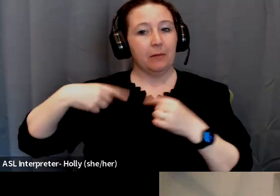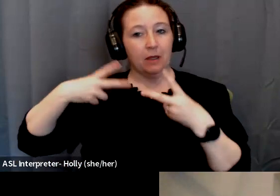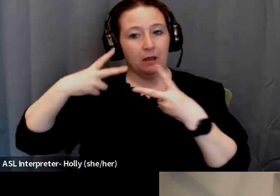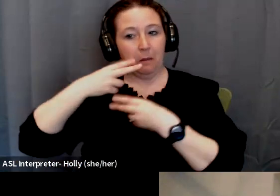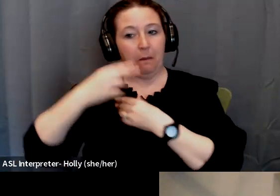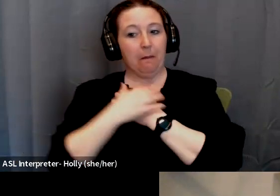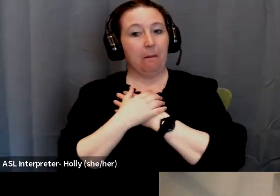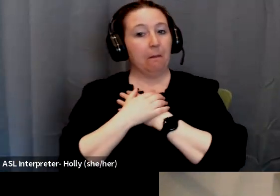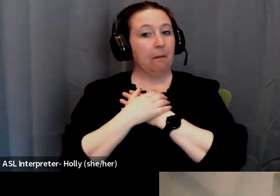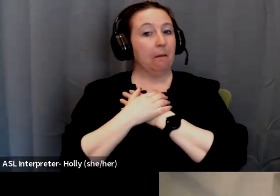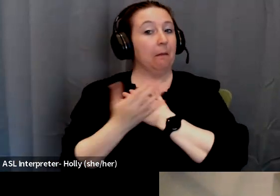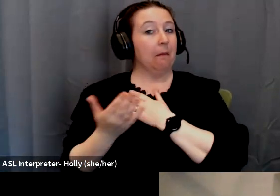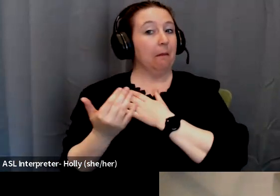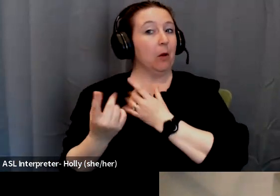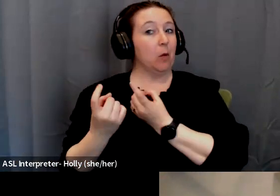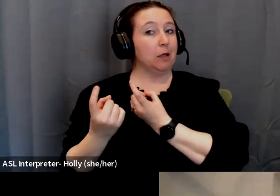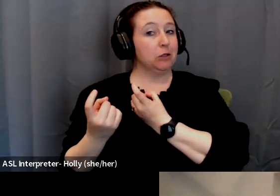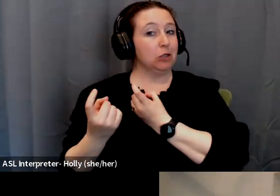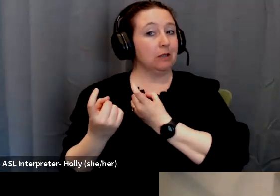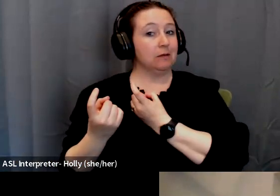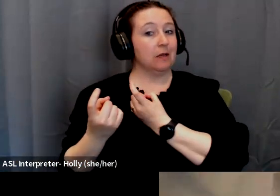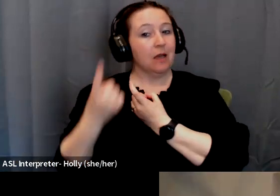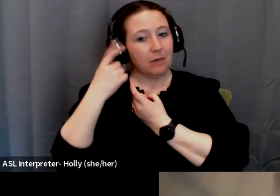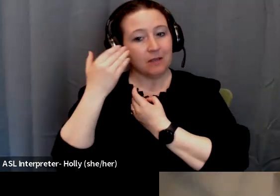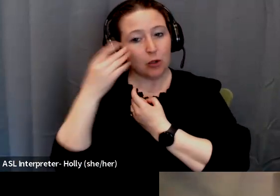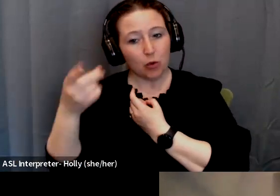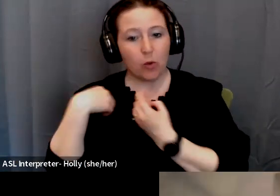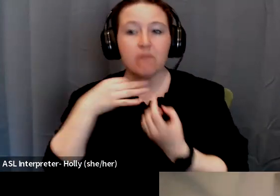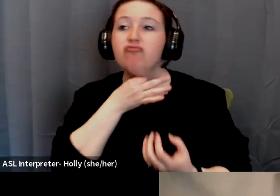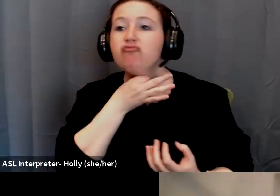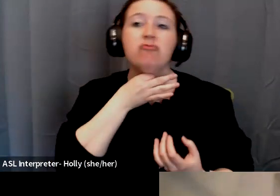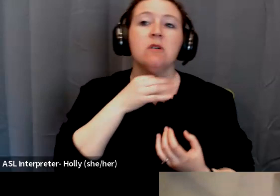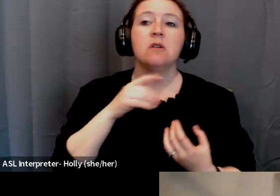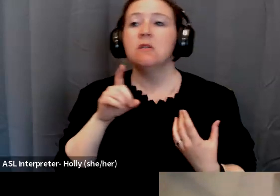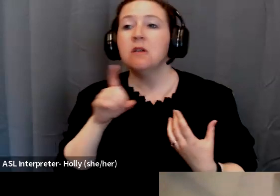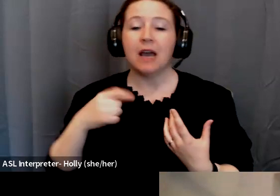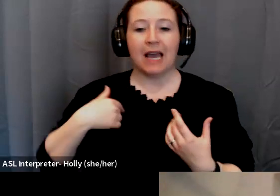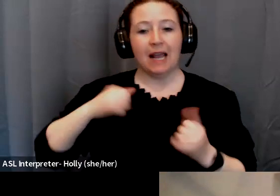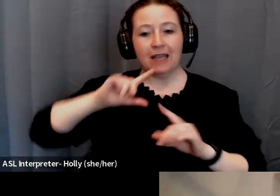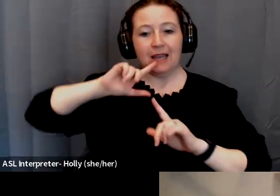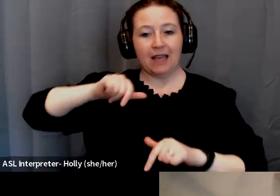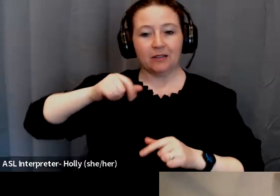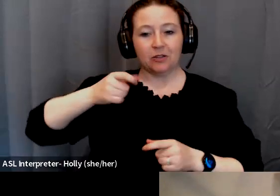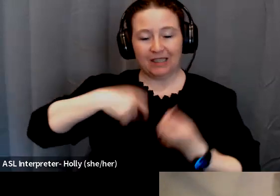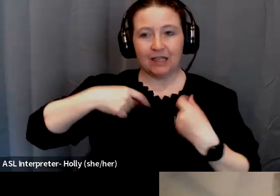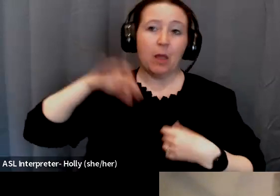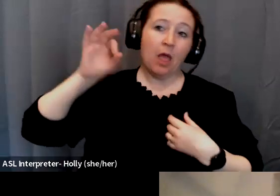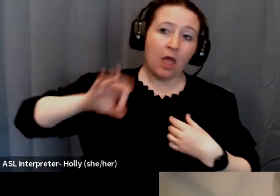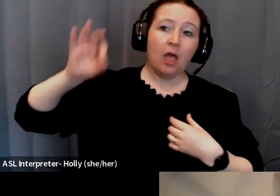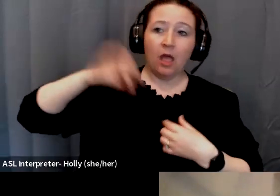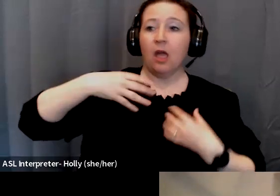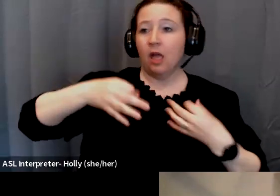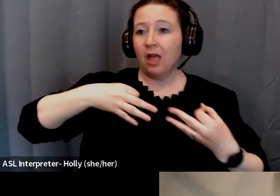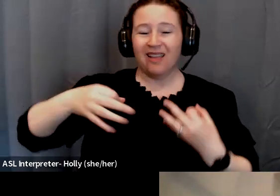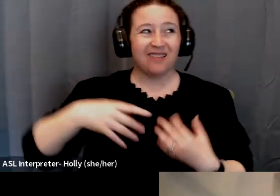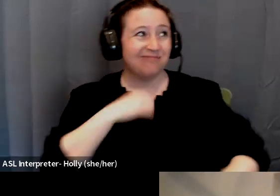your questions so that I can answer what it is that's on your mind rather than me just rattling around about things that may not